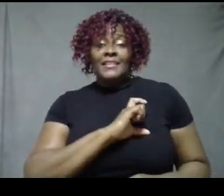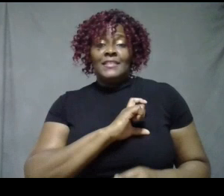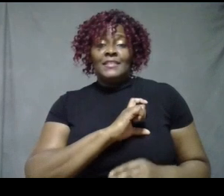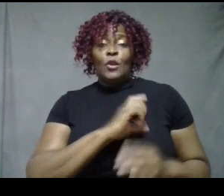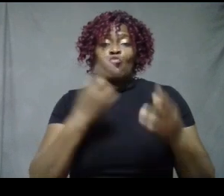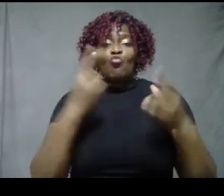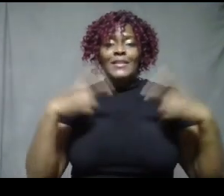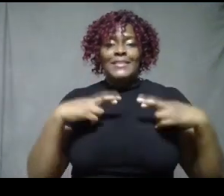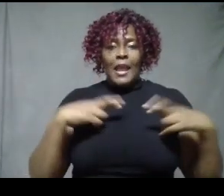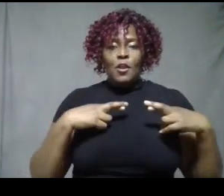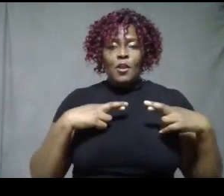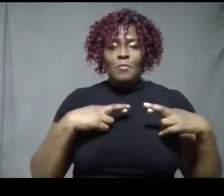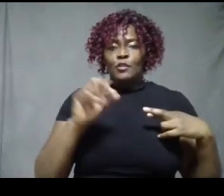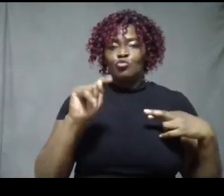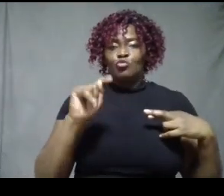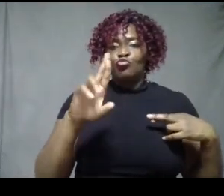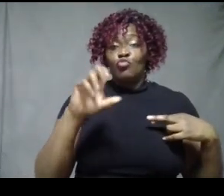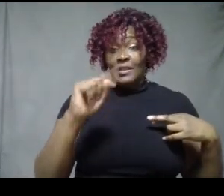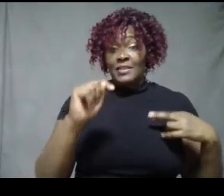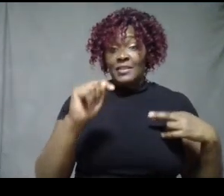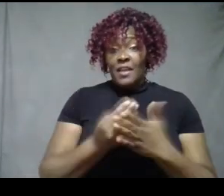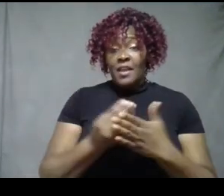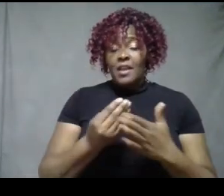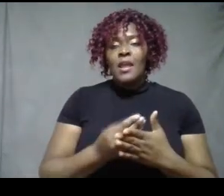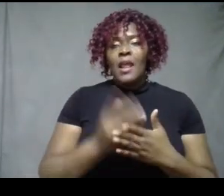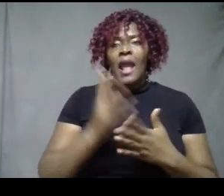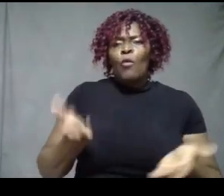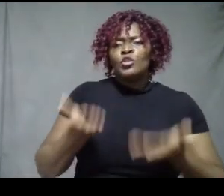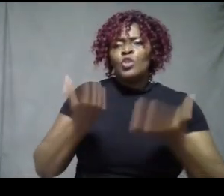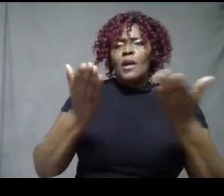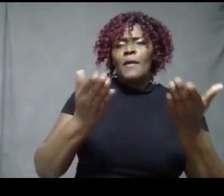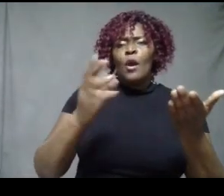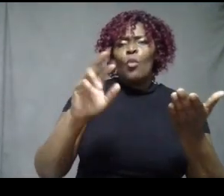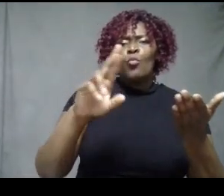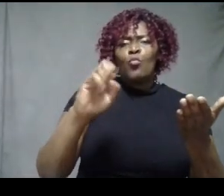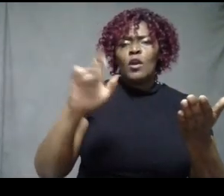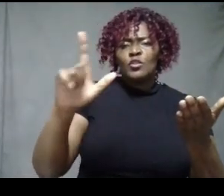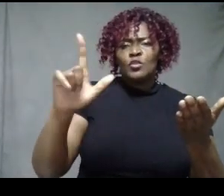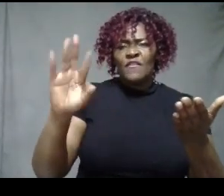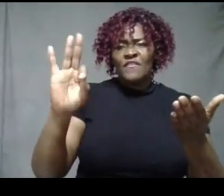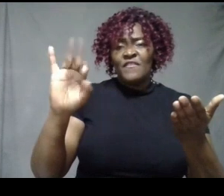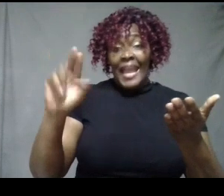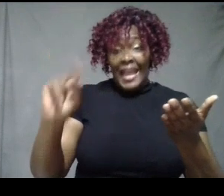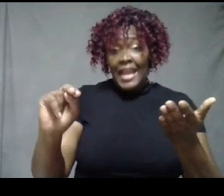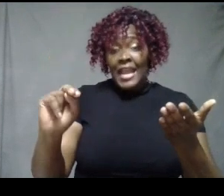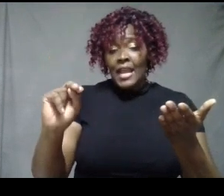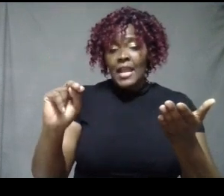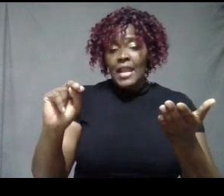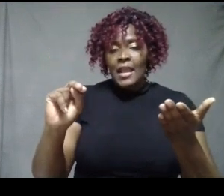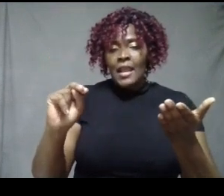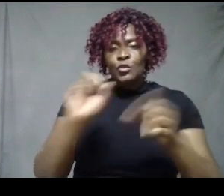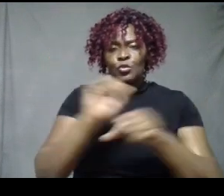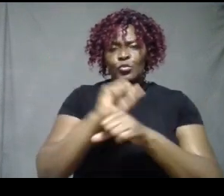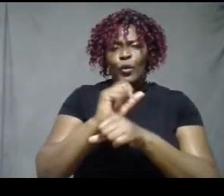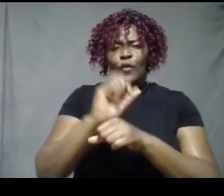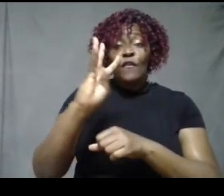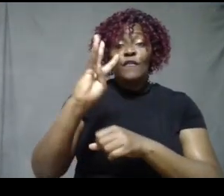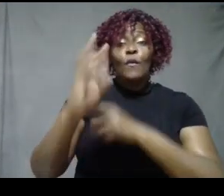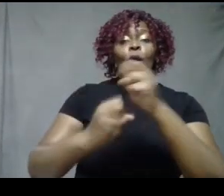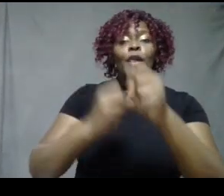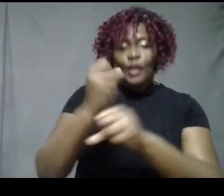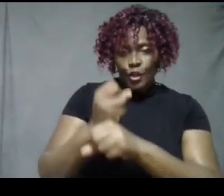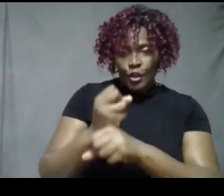like to nominate Russell Fain for the city resident position on the Trust Fund Board for a period of 4 years.